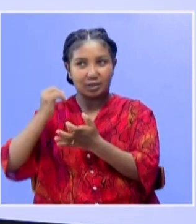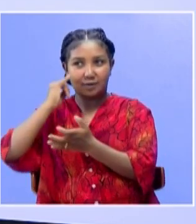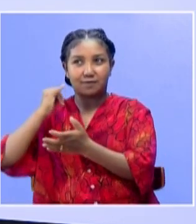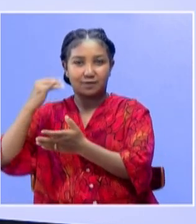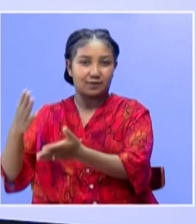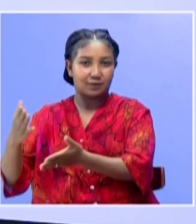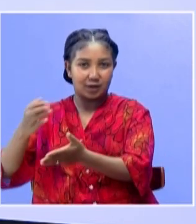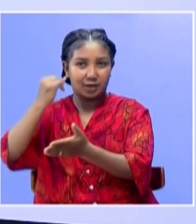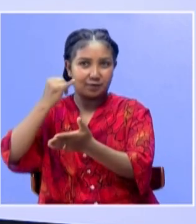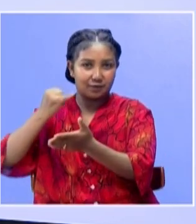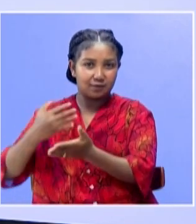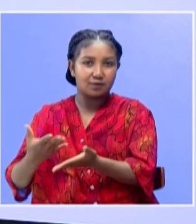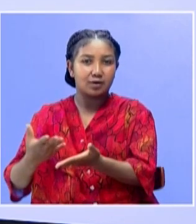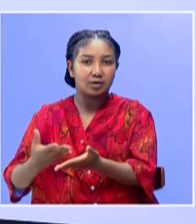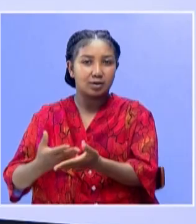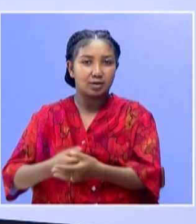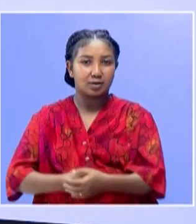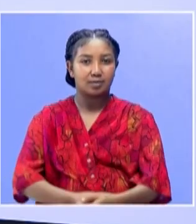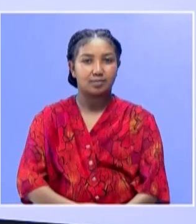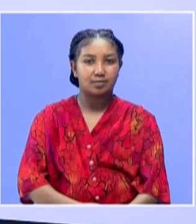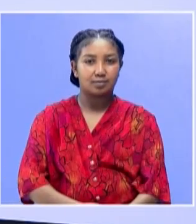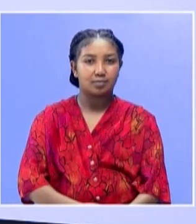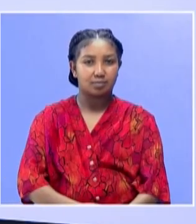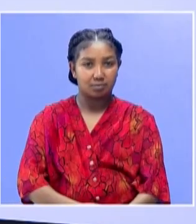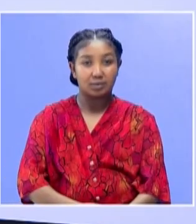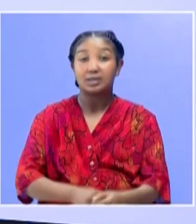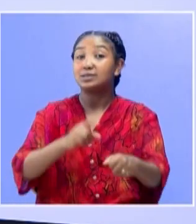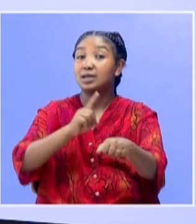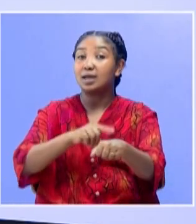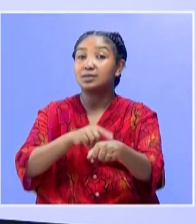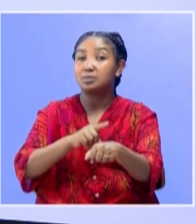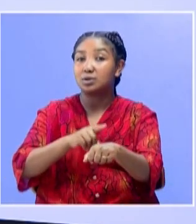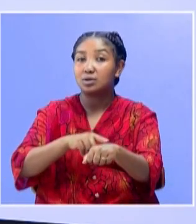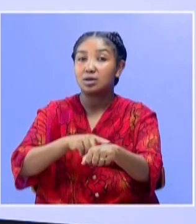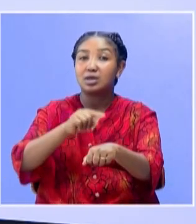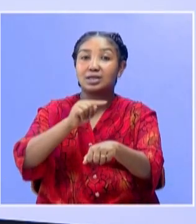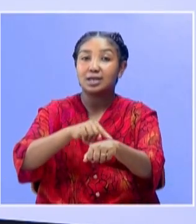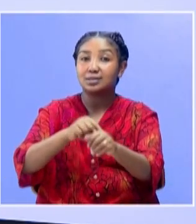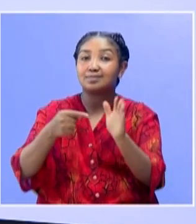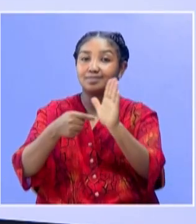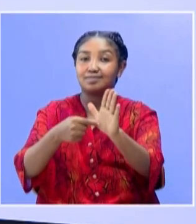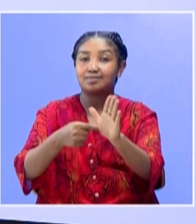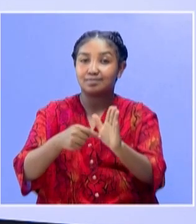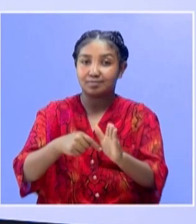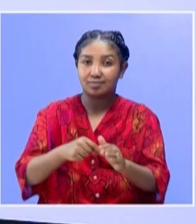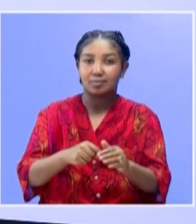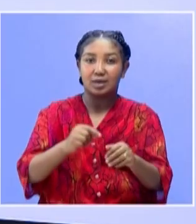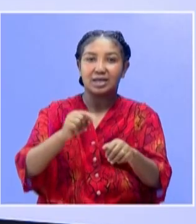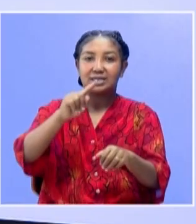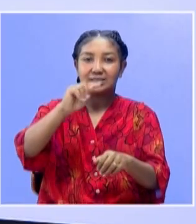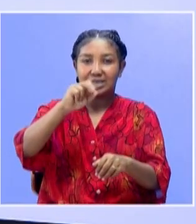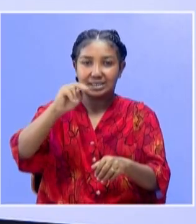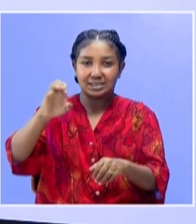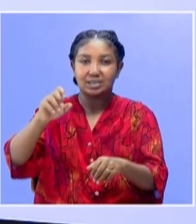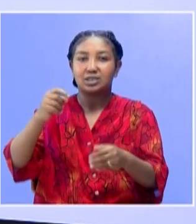When? When? Because the tense implies what? The time. Yeah? So the tense that